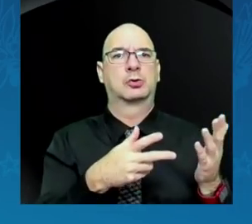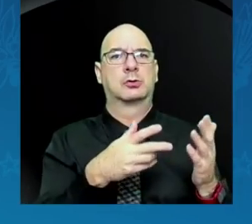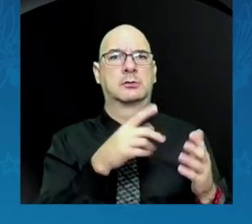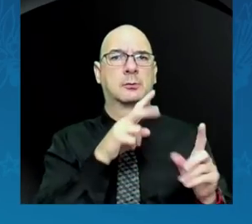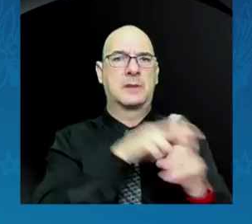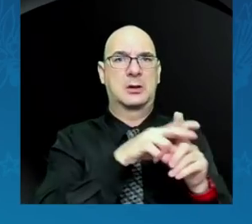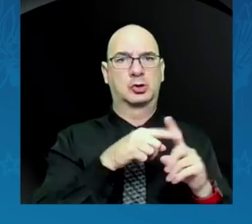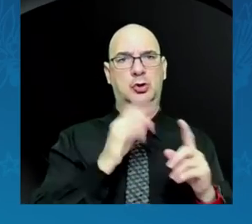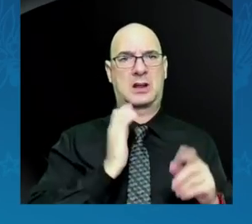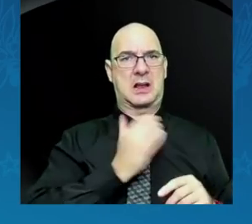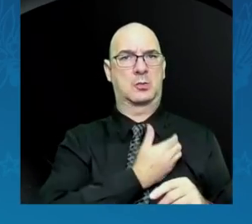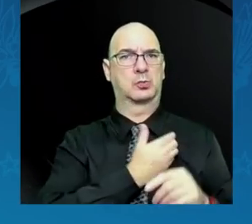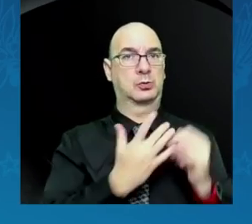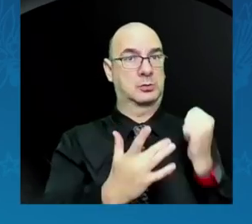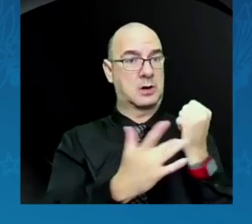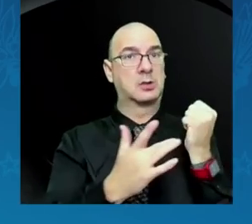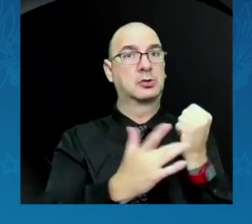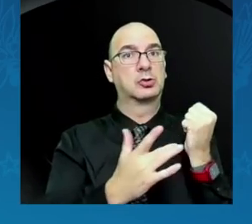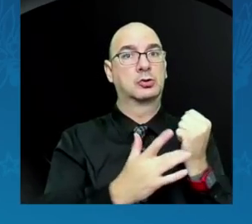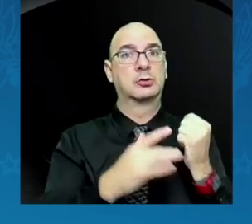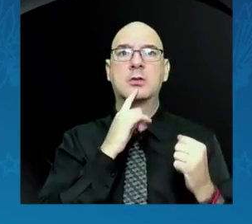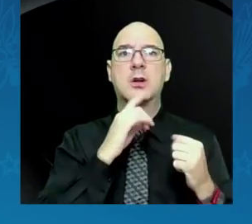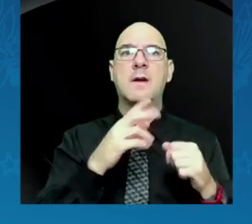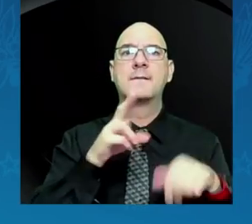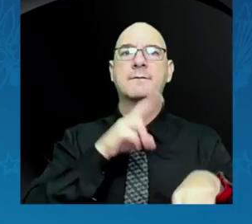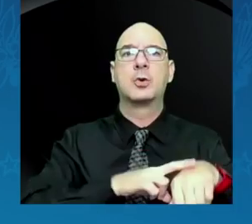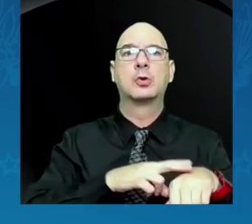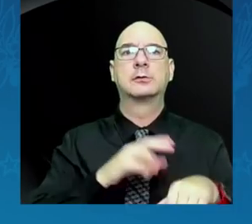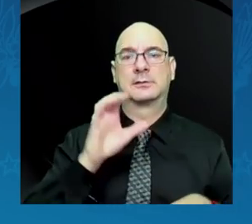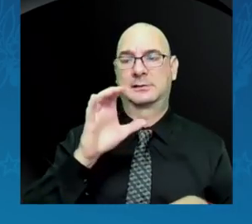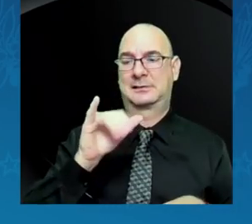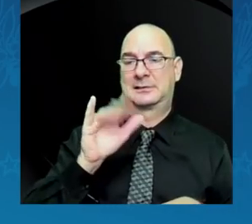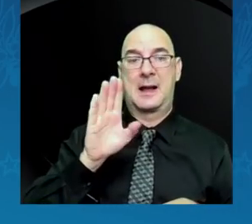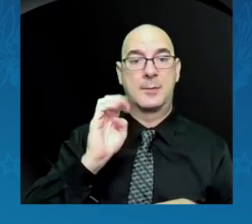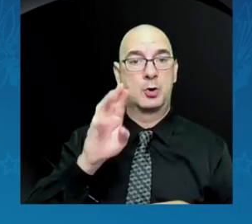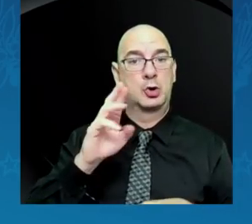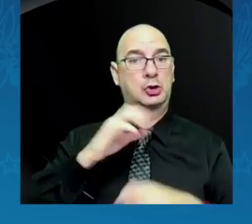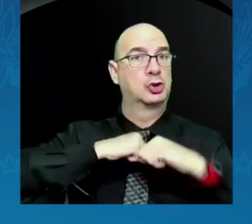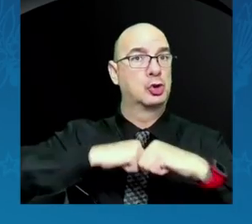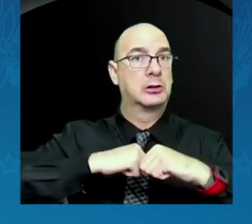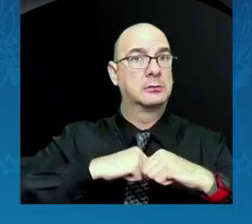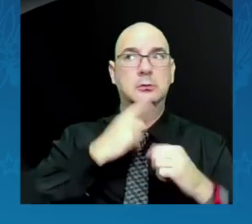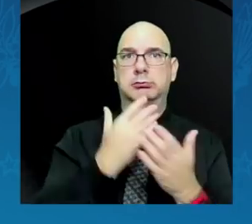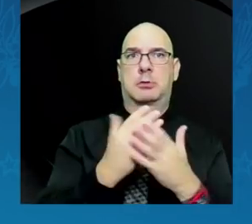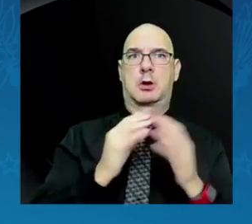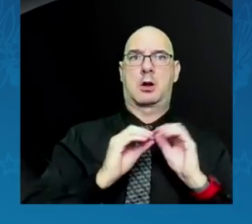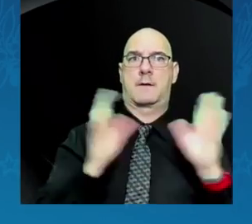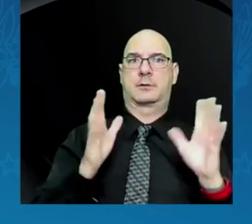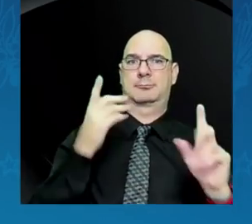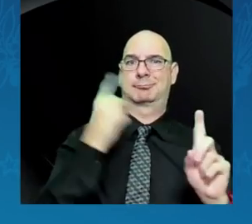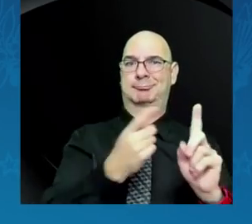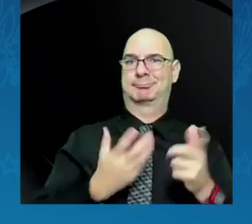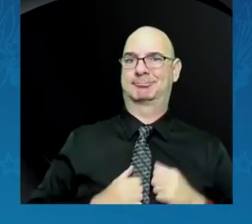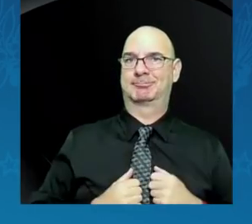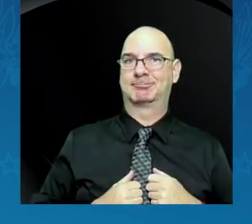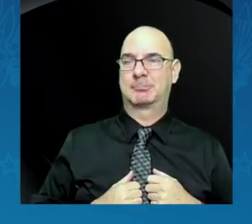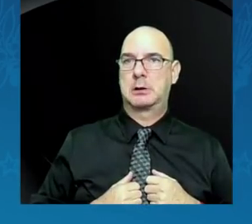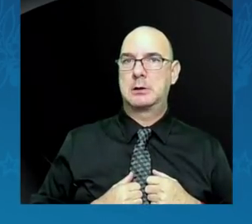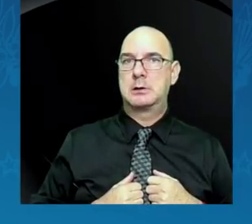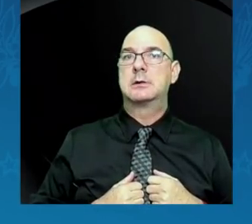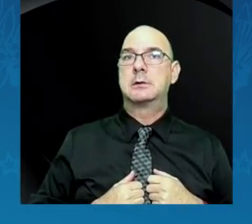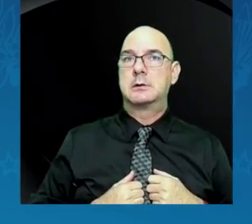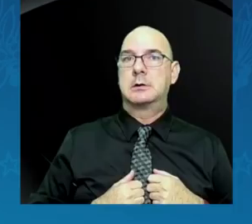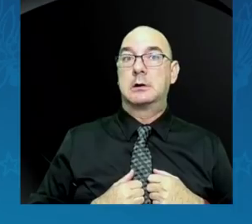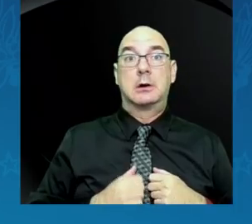cybersecurity being the most obvious point there. Addressing what we have seen in the United States and around the